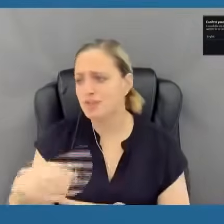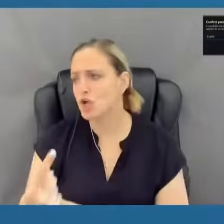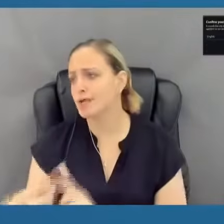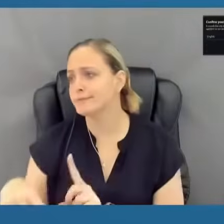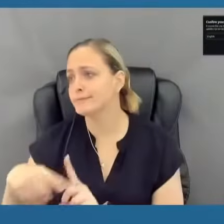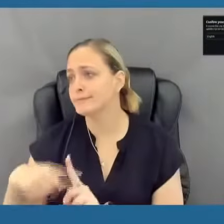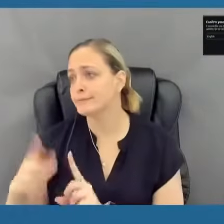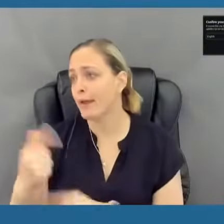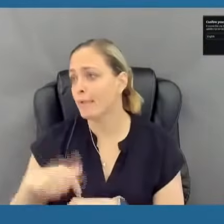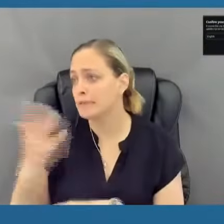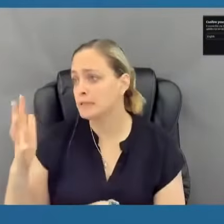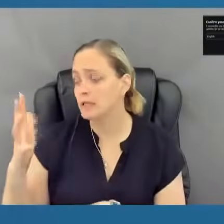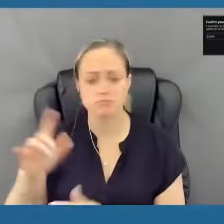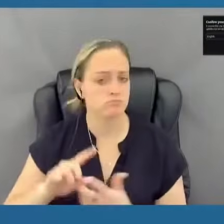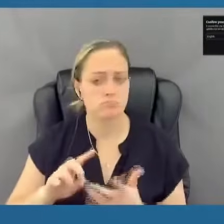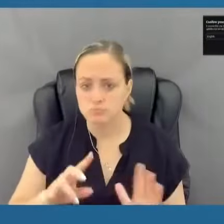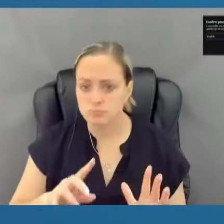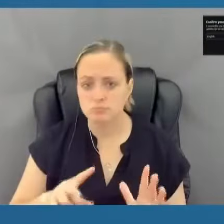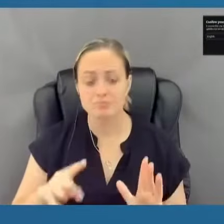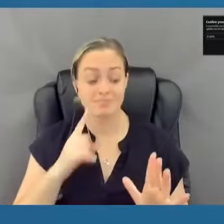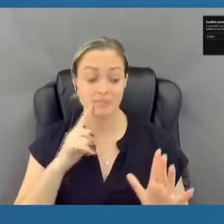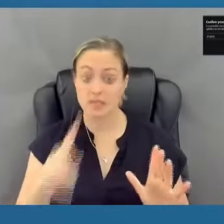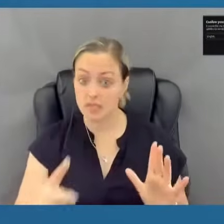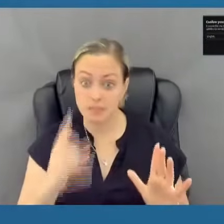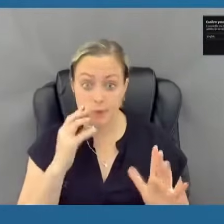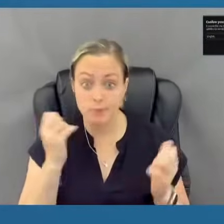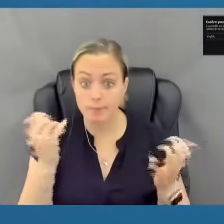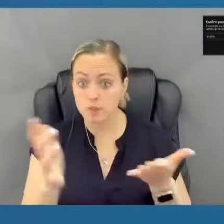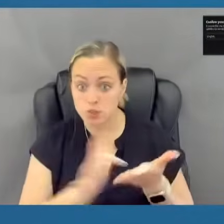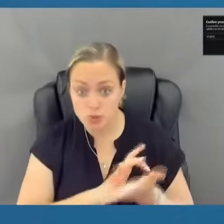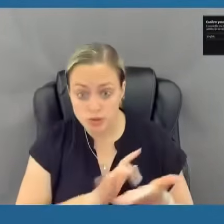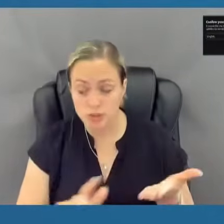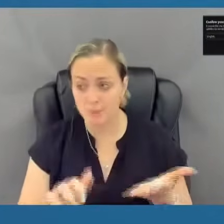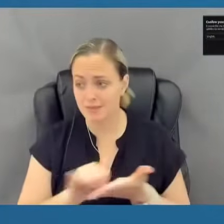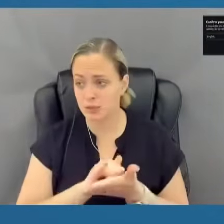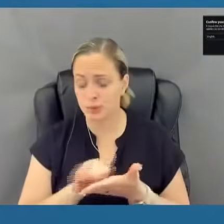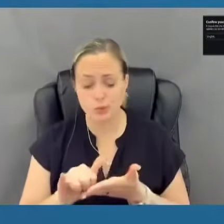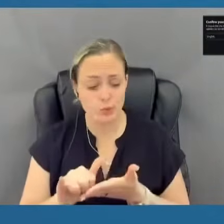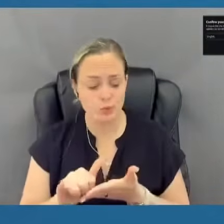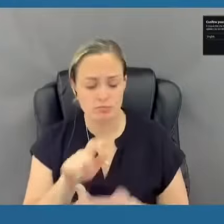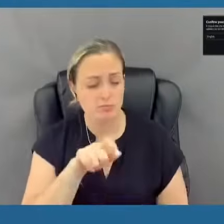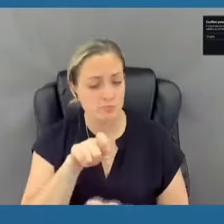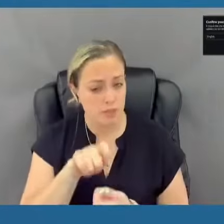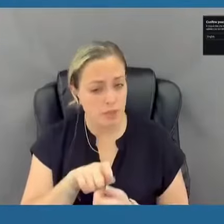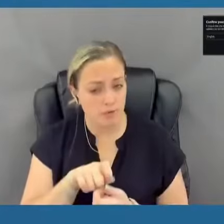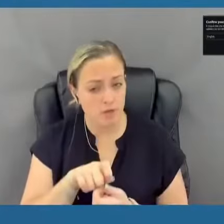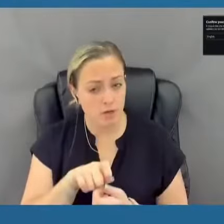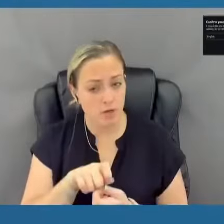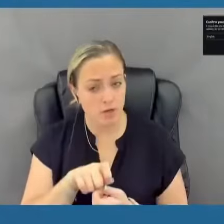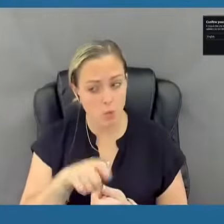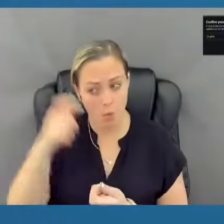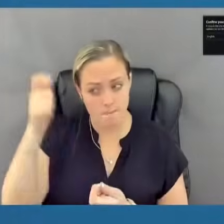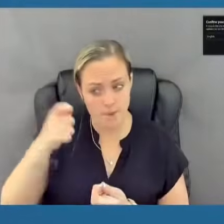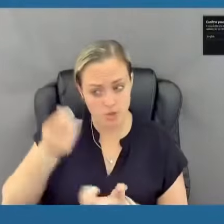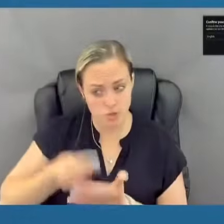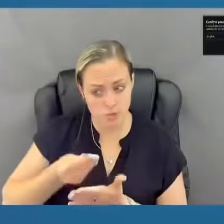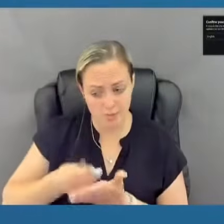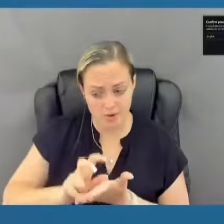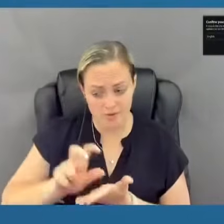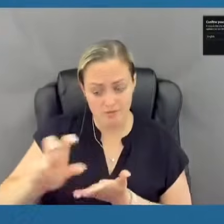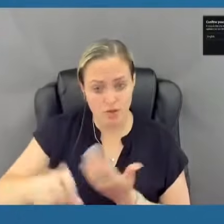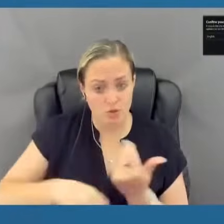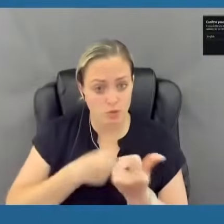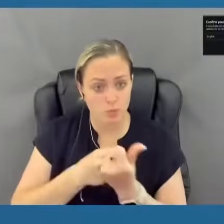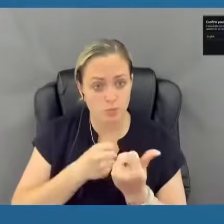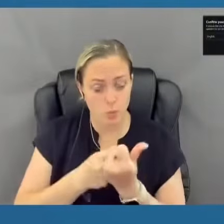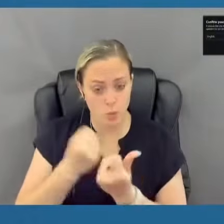times, someone who gets criticism because the state of New York, particularly pension dollars, invest and supports the